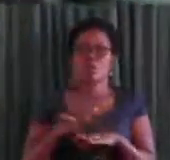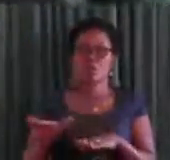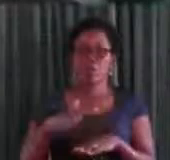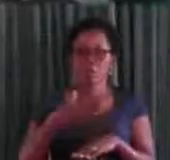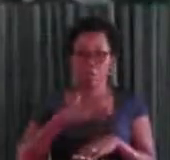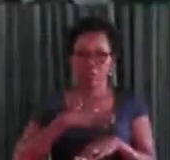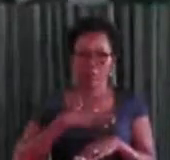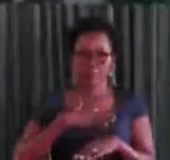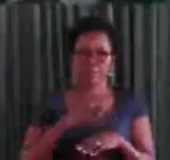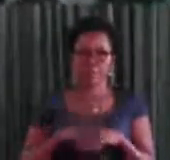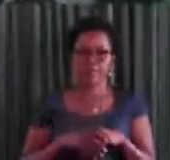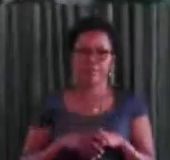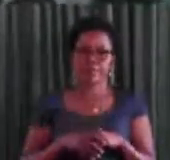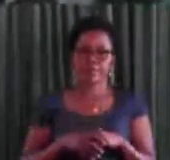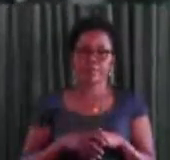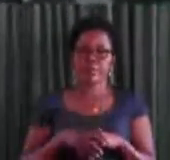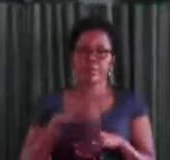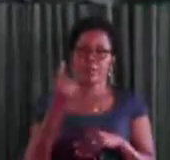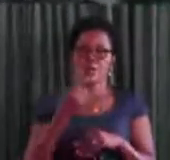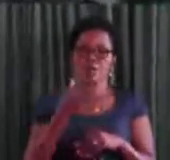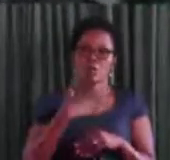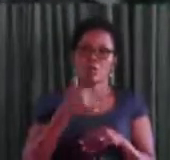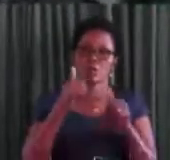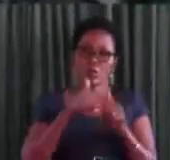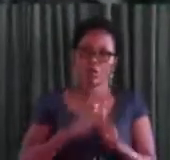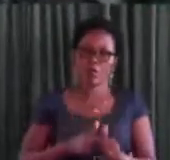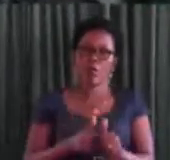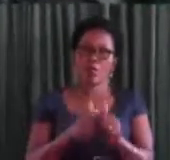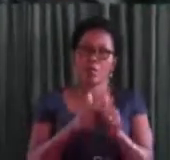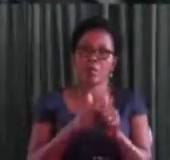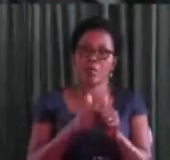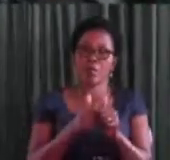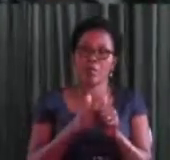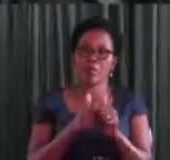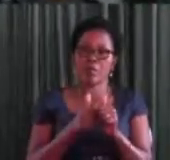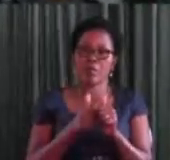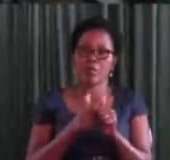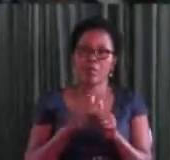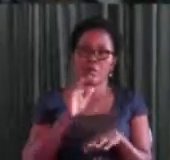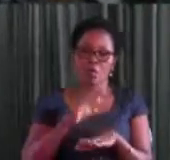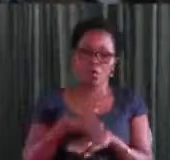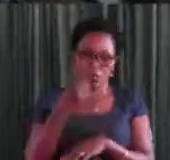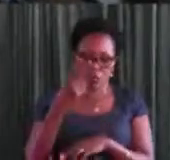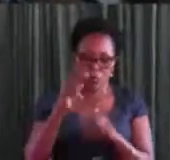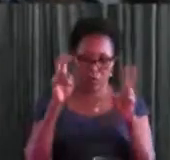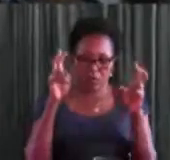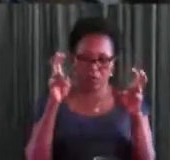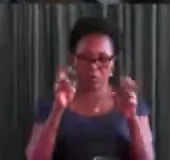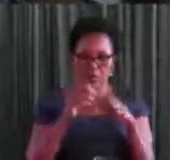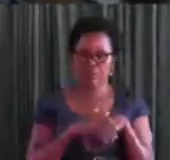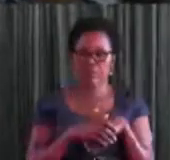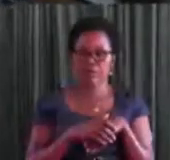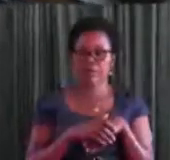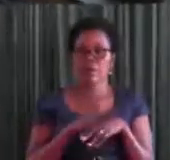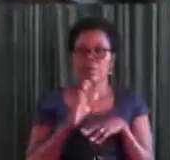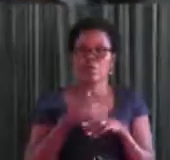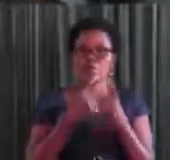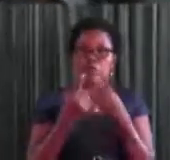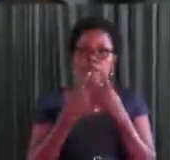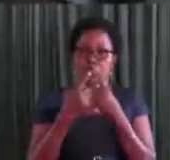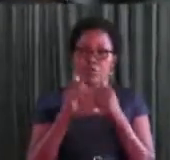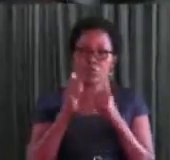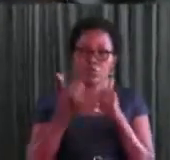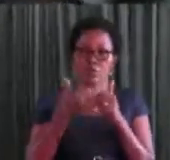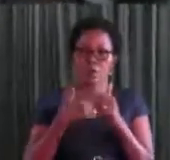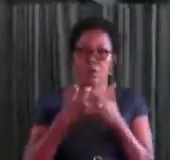Lord. I just want to follow up on 2 issues from the discussions you had